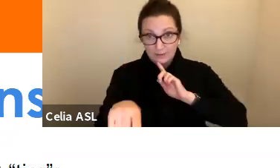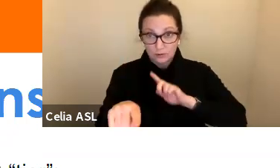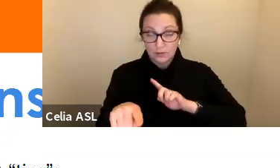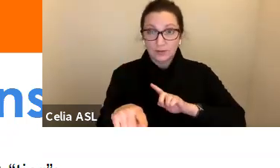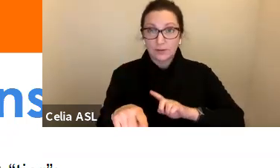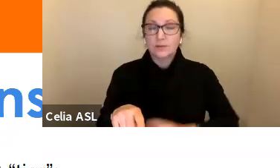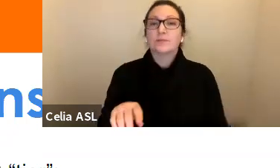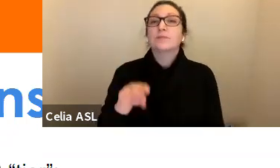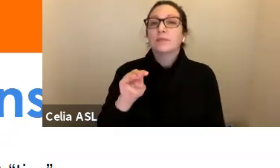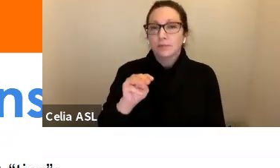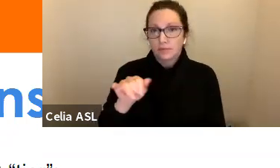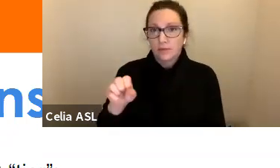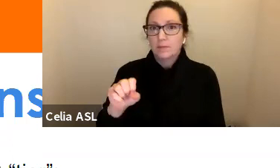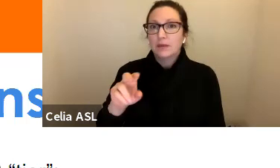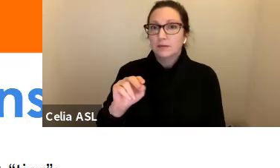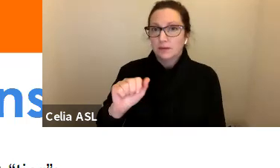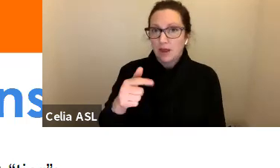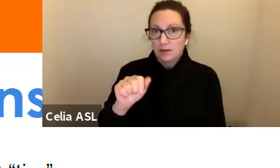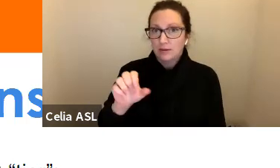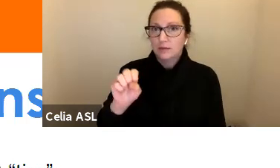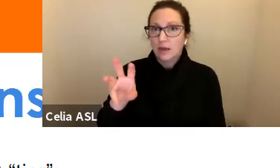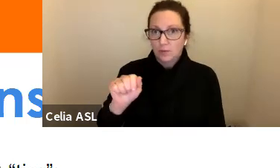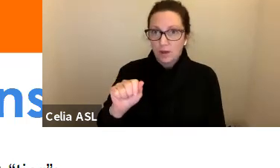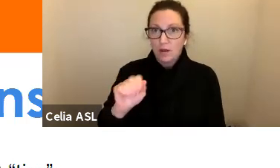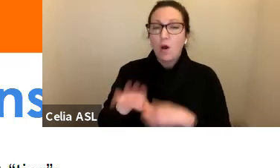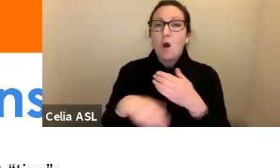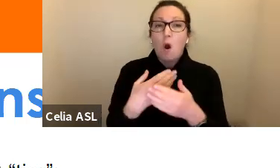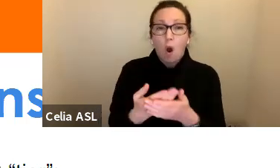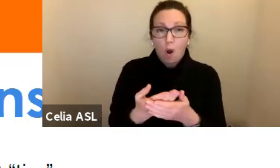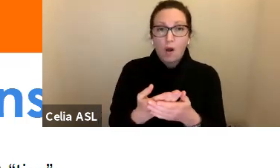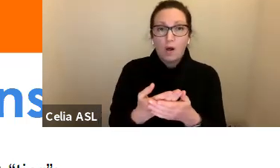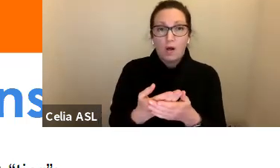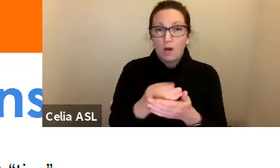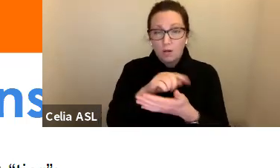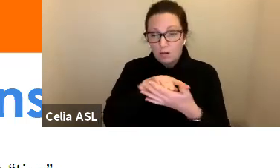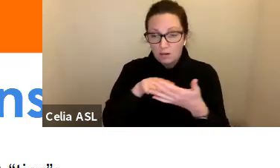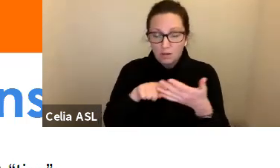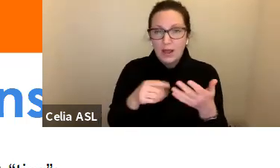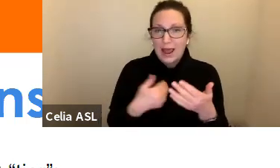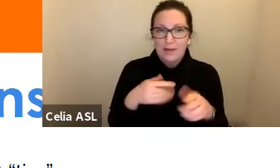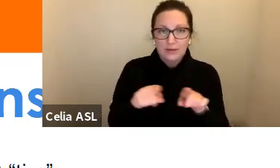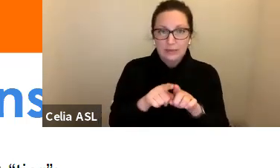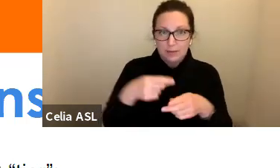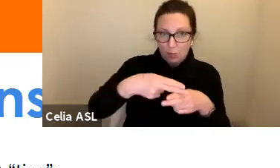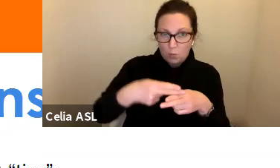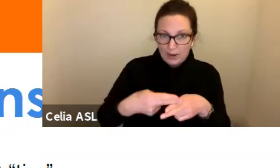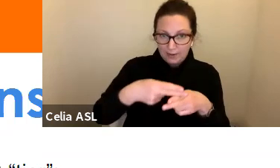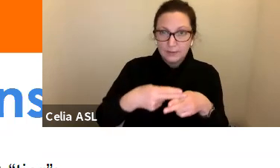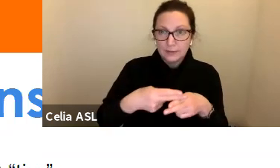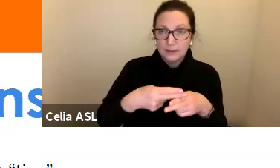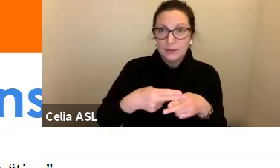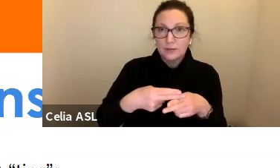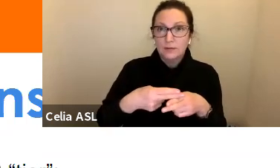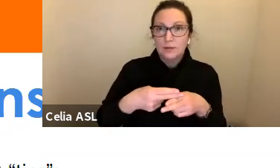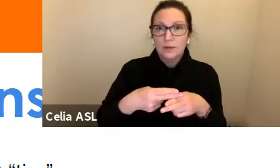in the tier calculations, all factors are weighted equally. And I am fairly sure